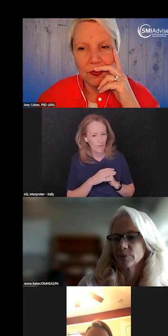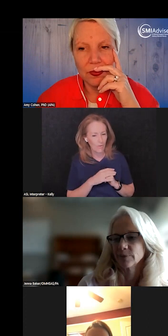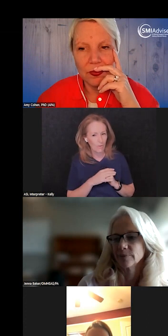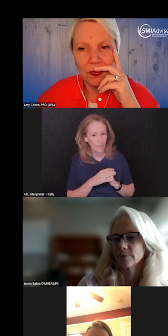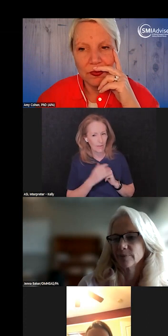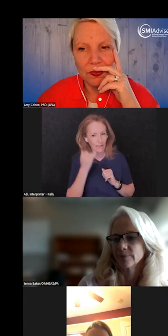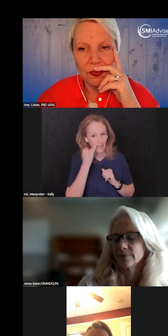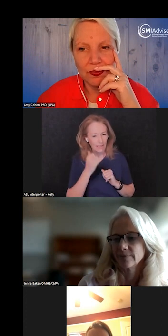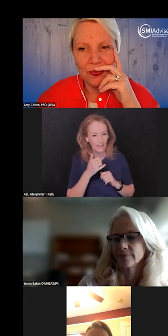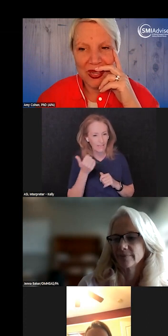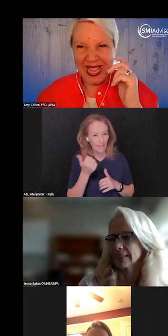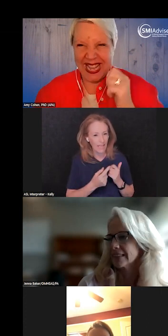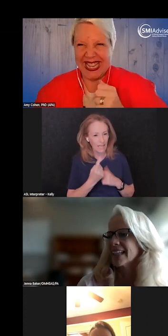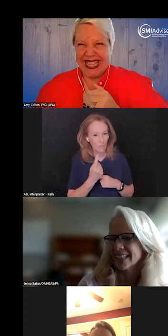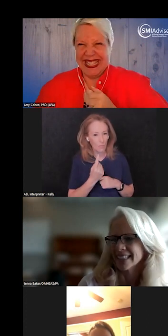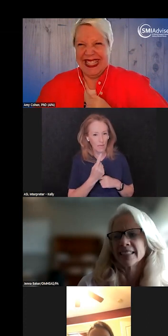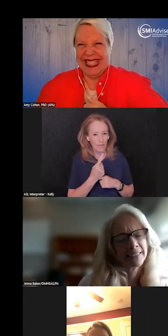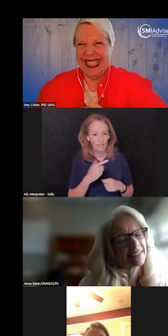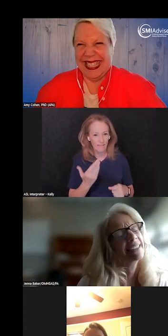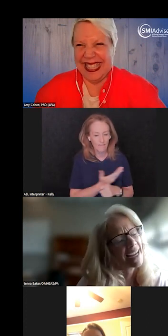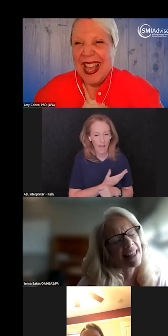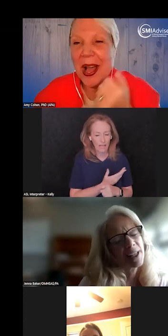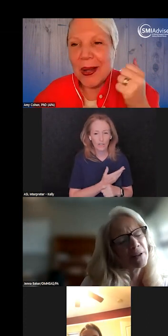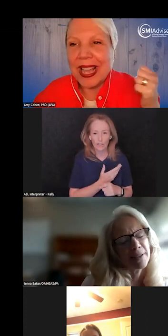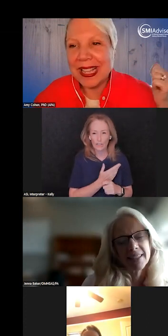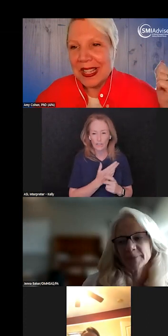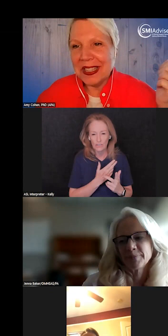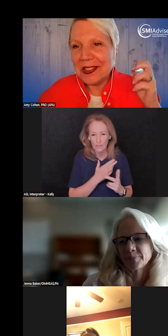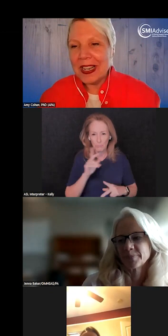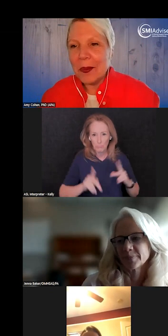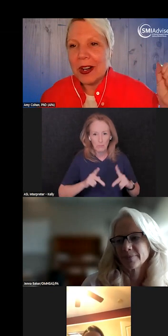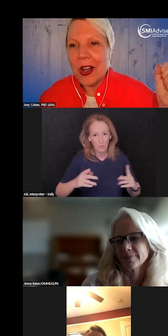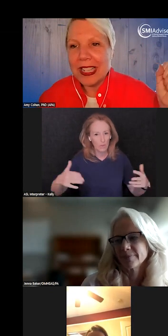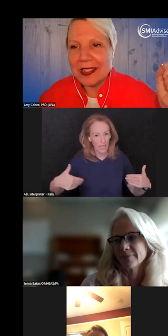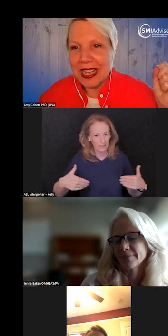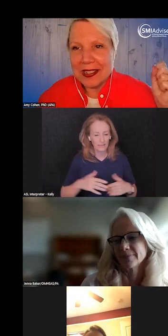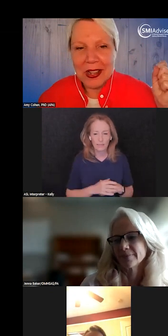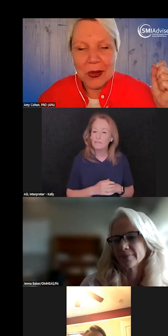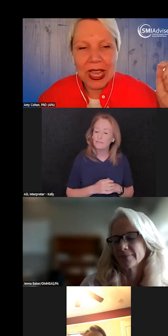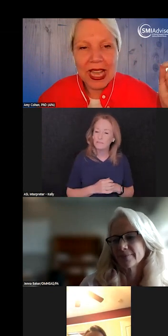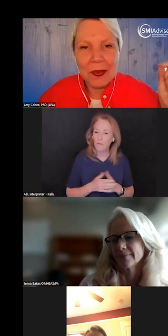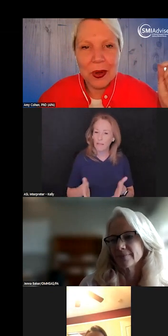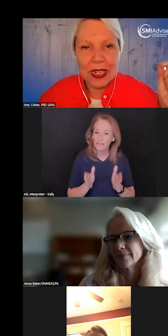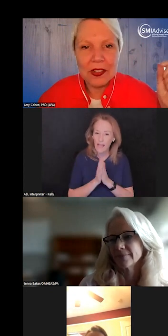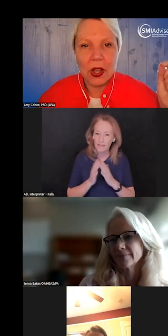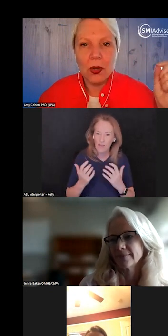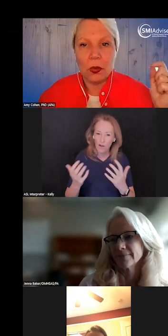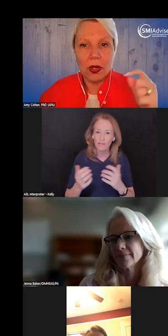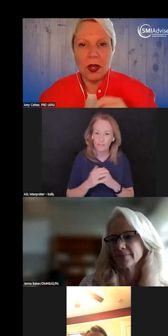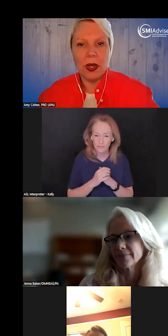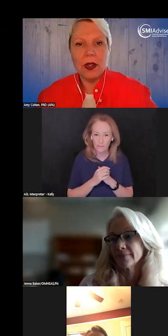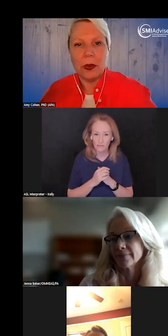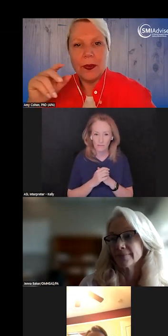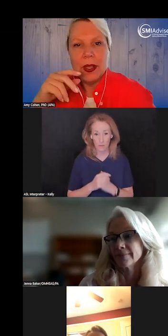actually fired human staff yet. Yeah. Okay, let's find out what our audience says. Okay, audience.